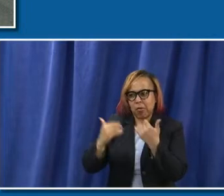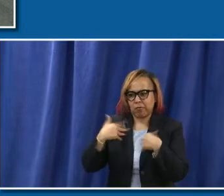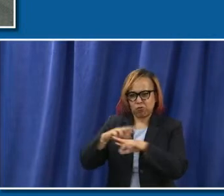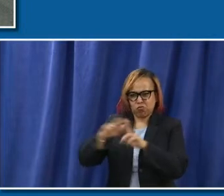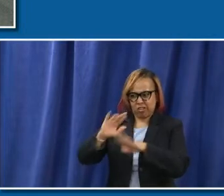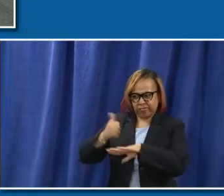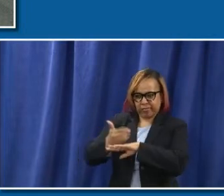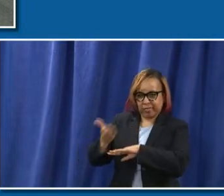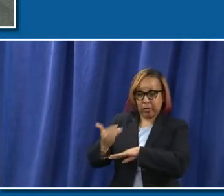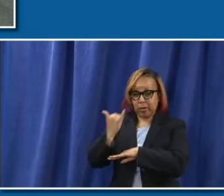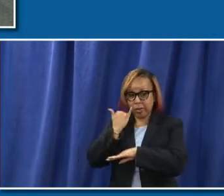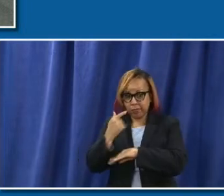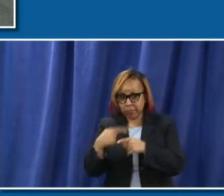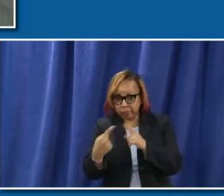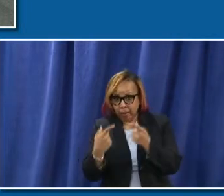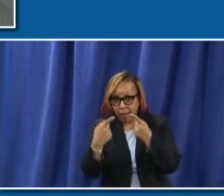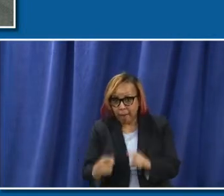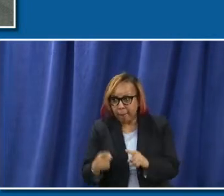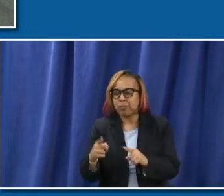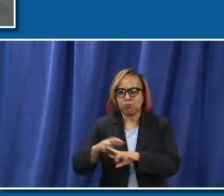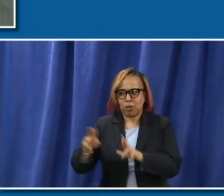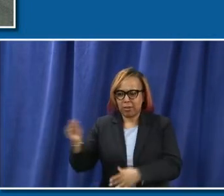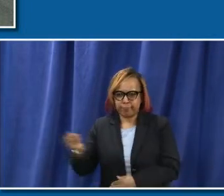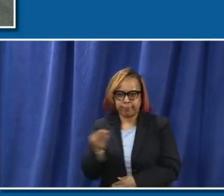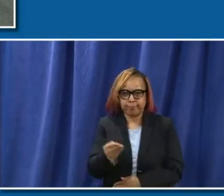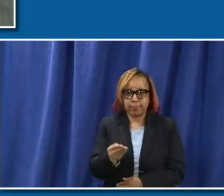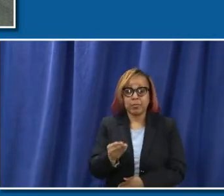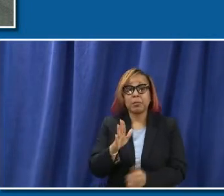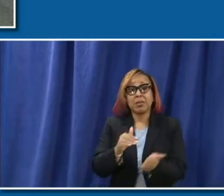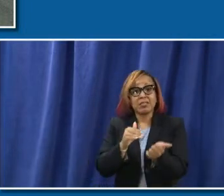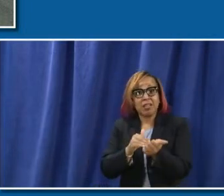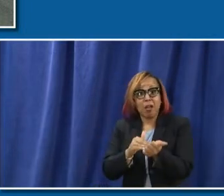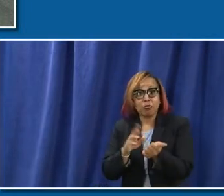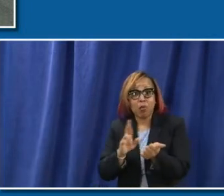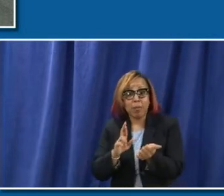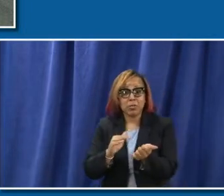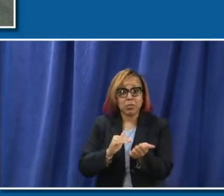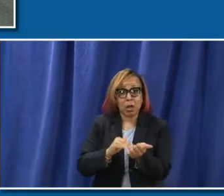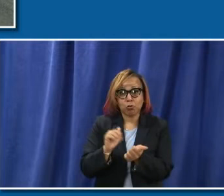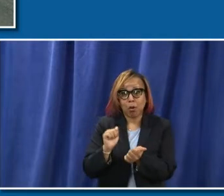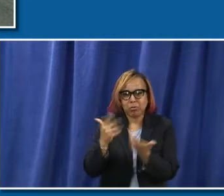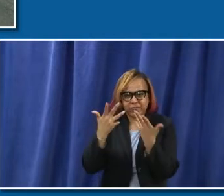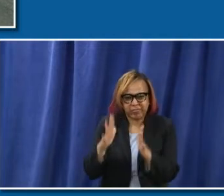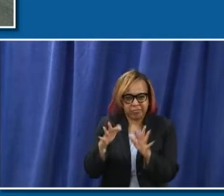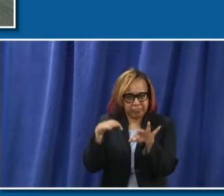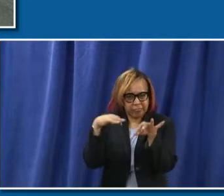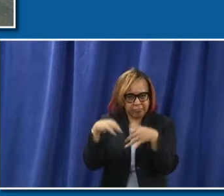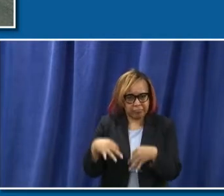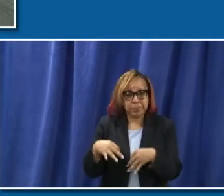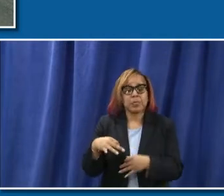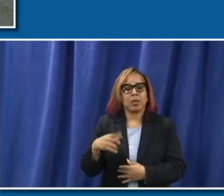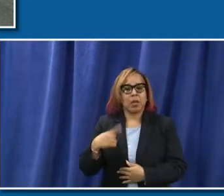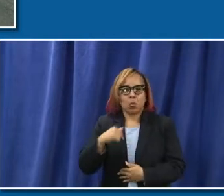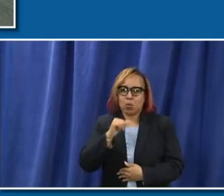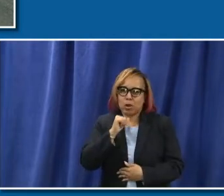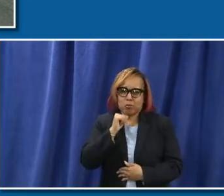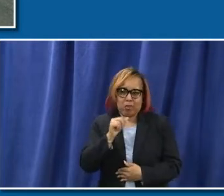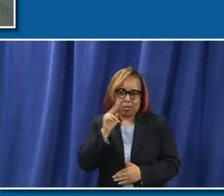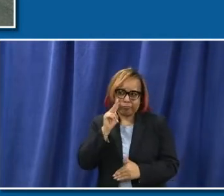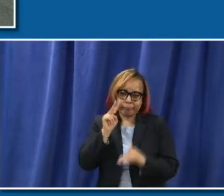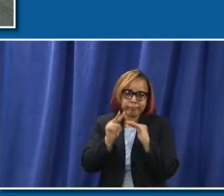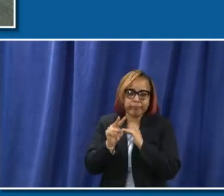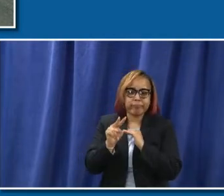site should an adverse event occur at that time. But as Dr. Robinson and Dr. Arwady had already identified, we are not